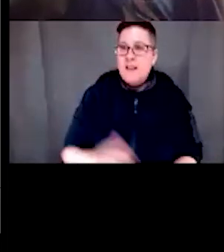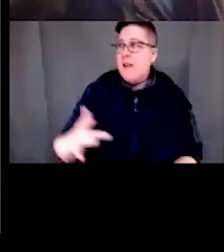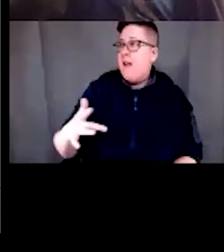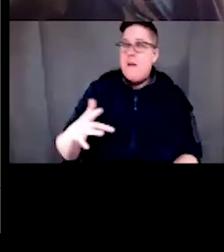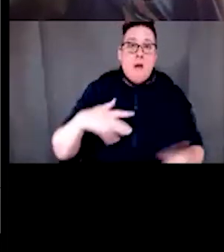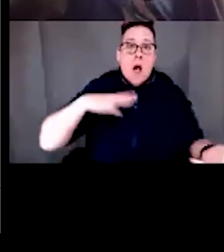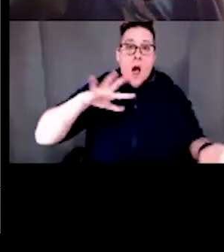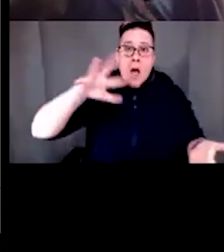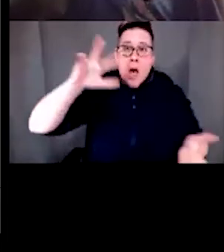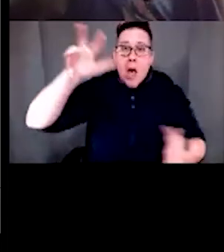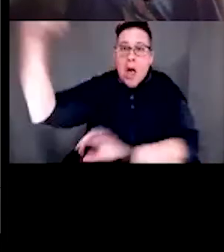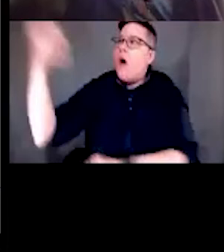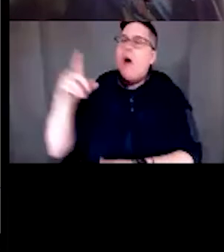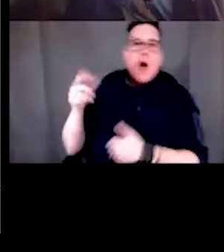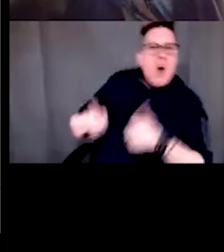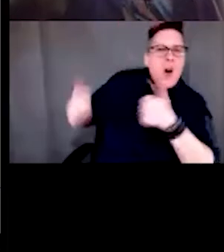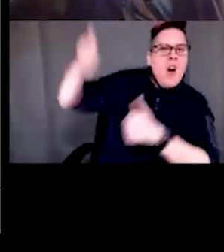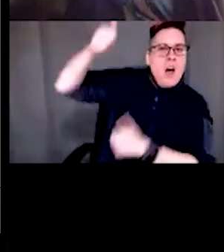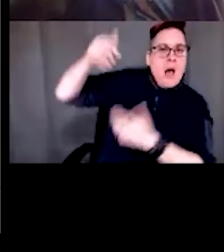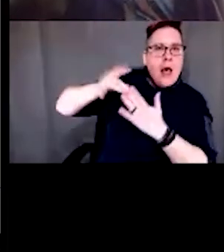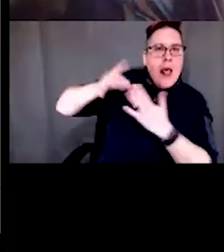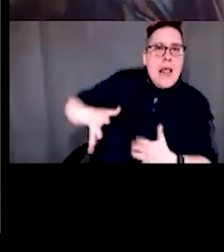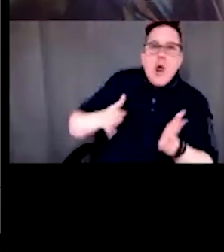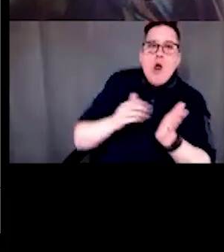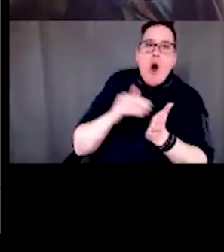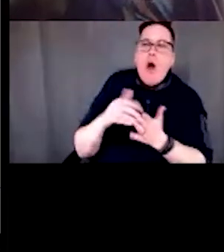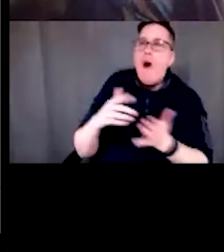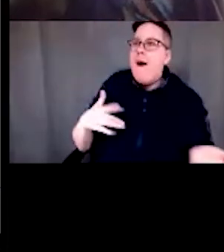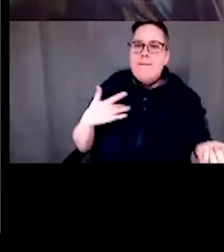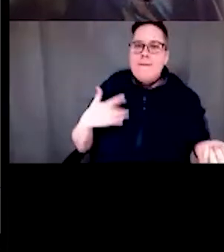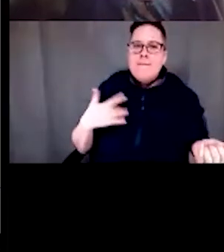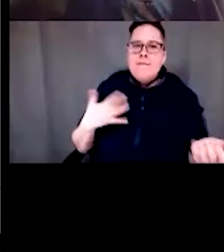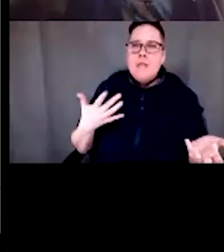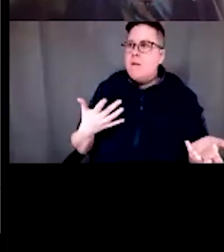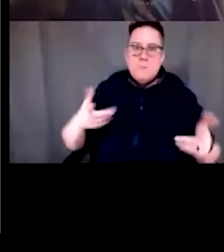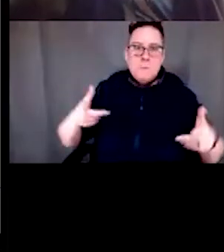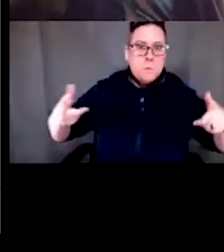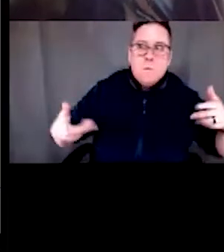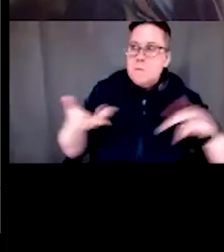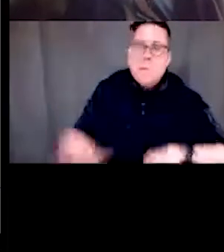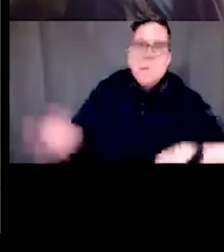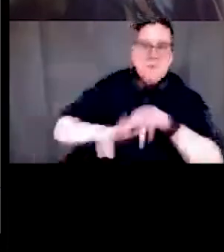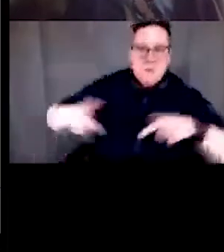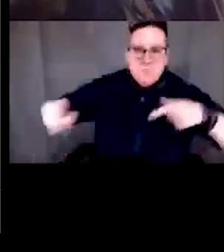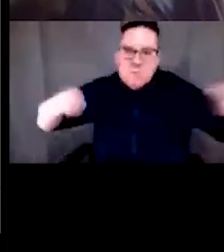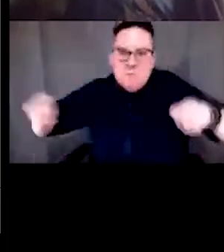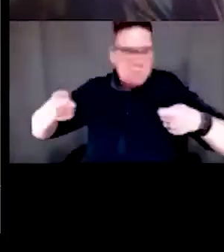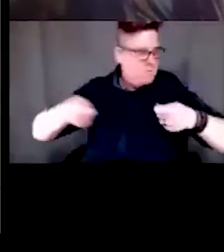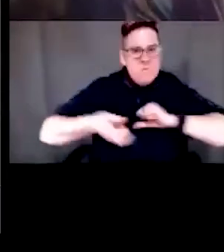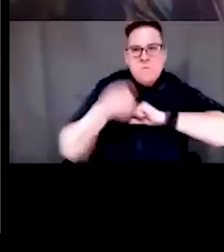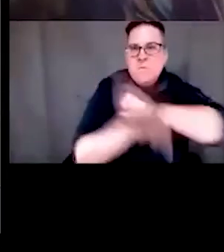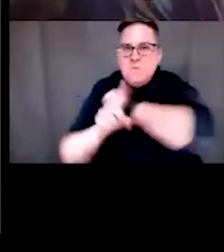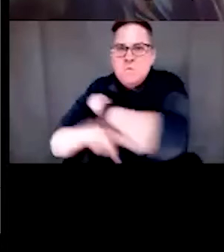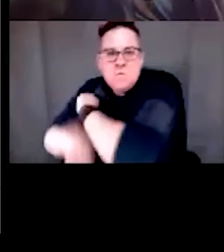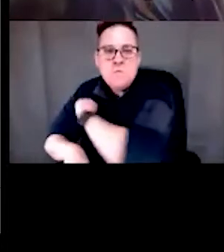control, people in a leadership position often feel compelled to become more controlling, more punitive, because